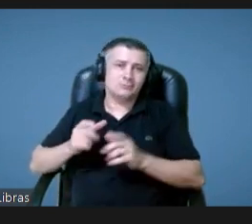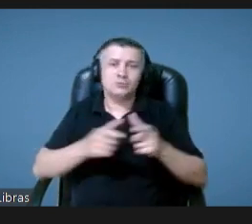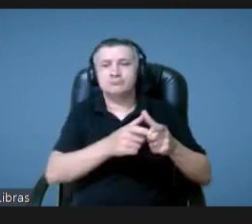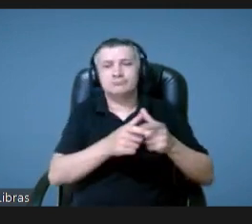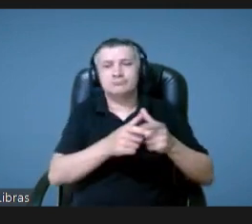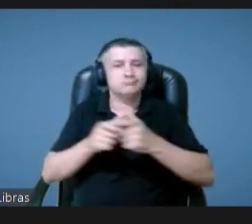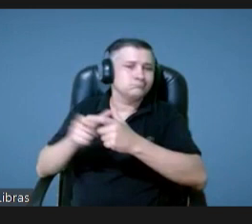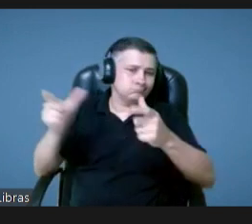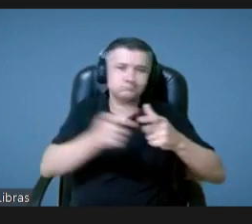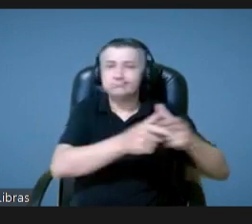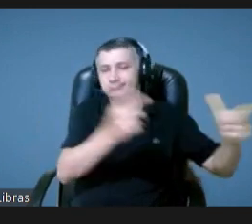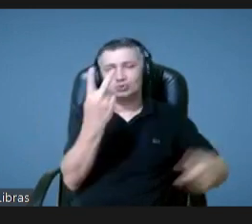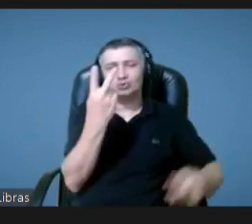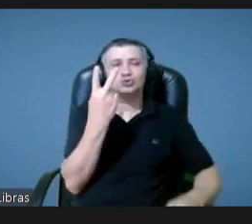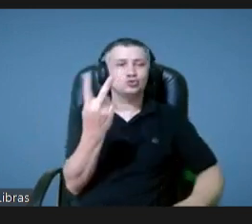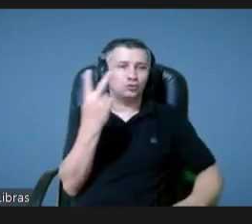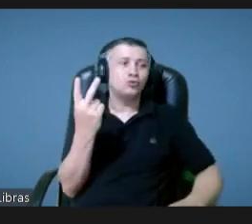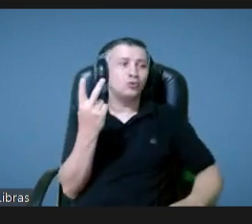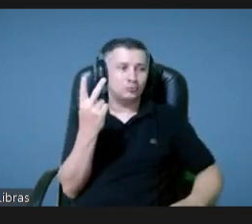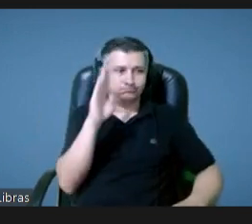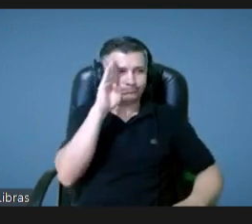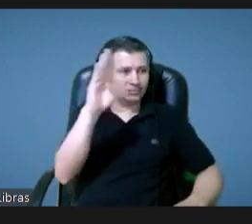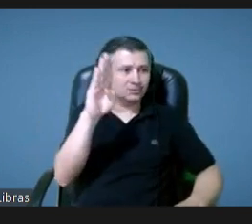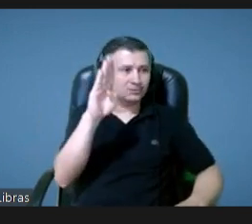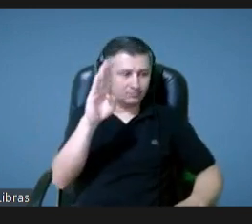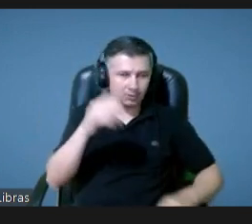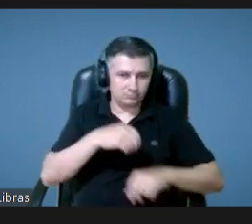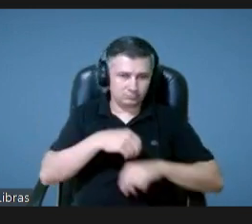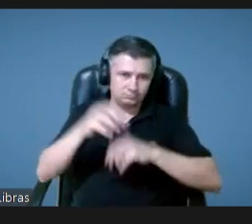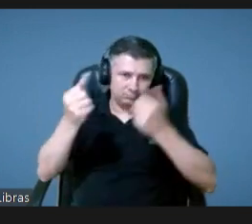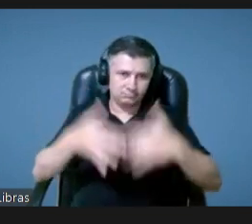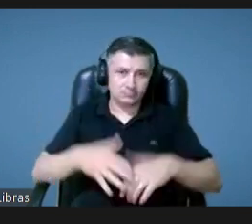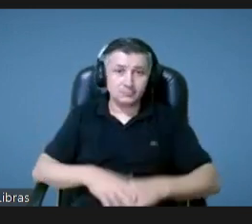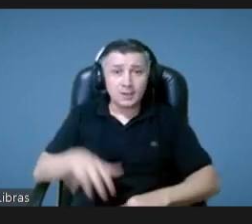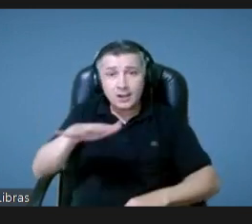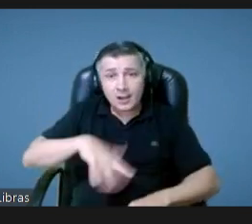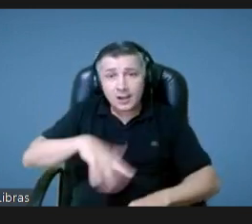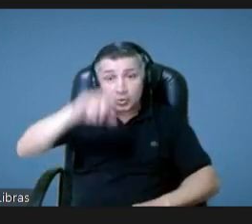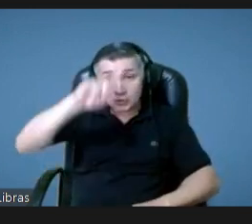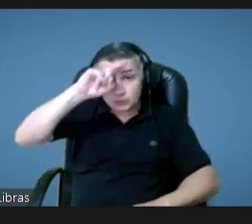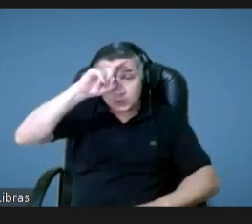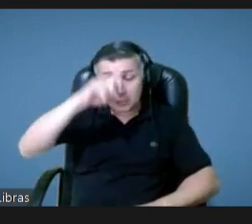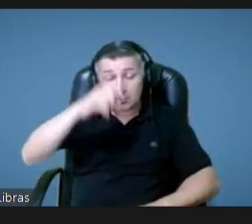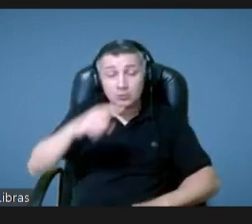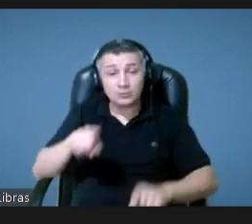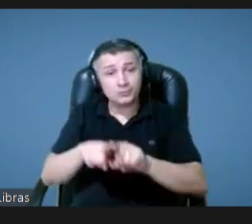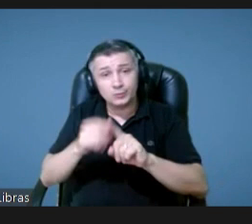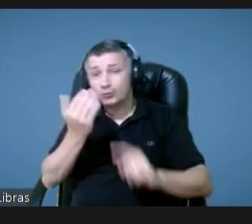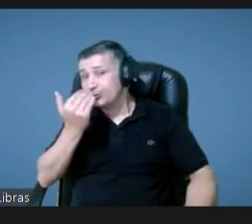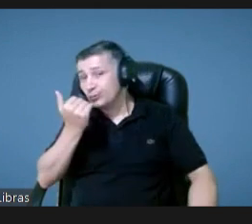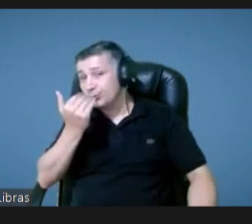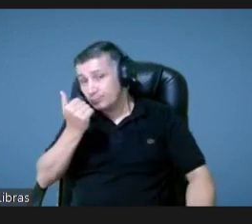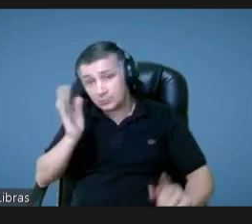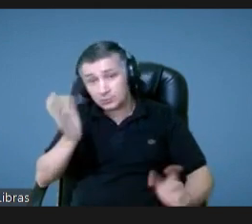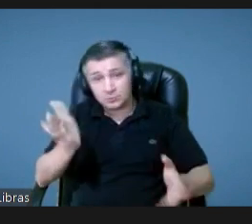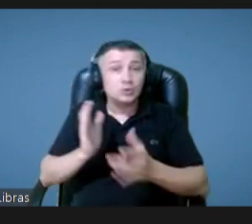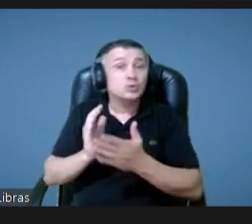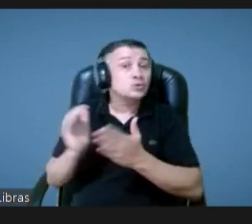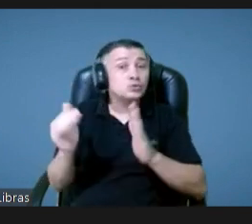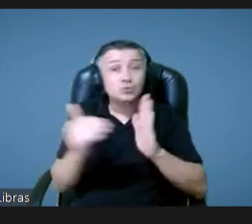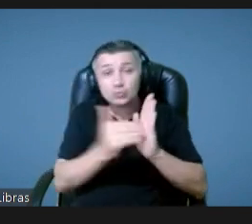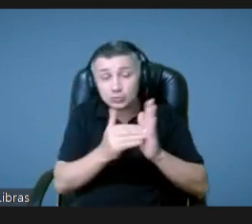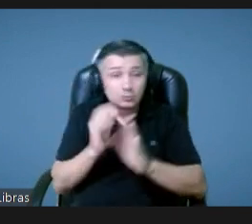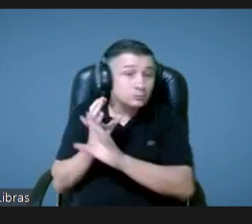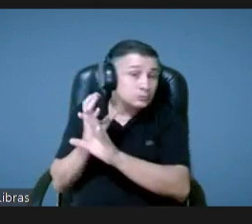line because of these two expansions. In terms of hospitality and